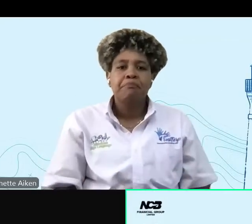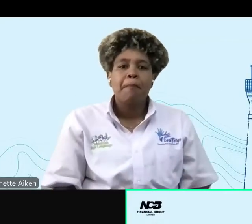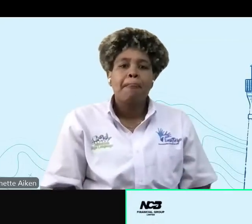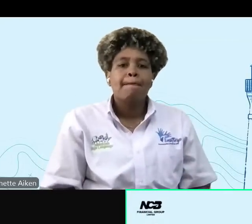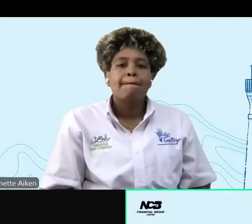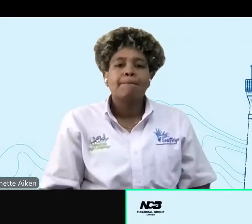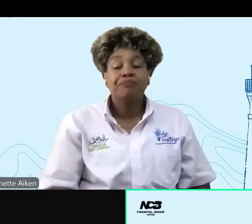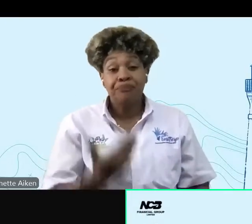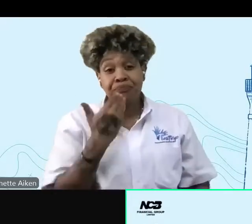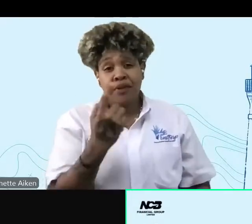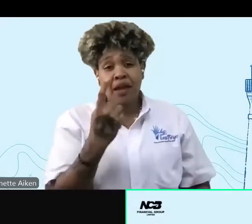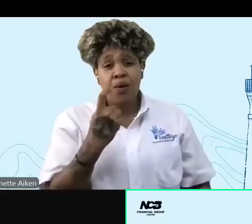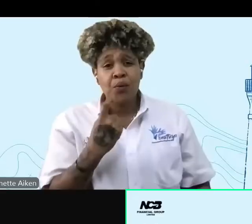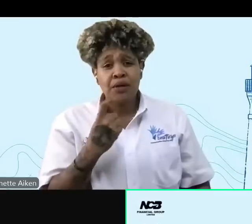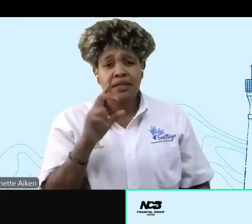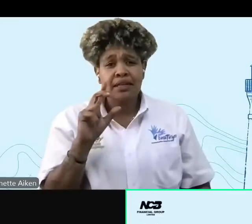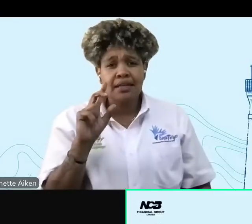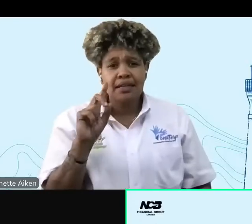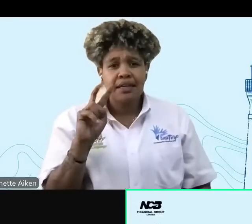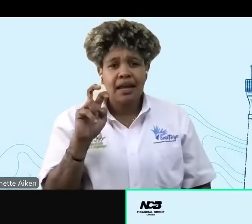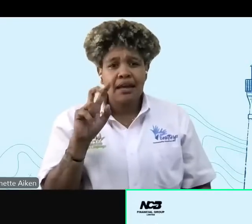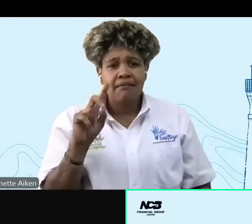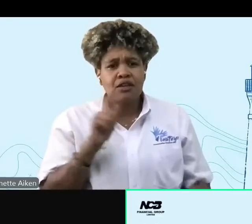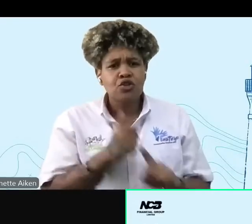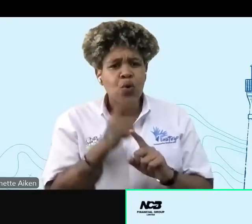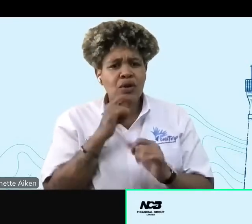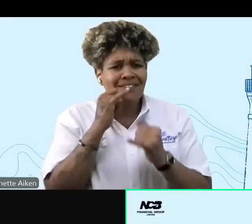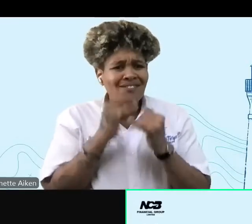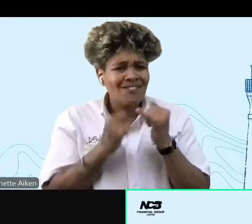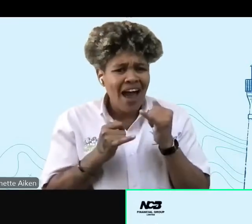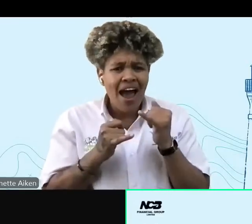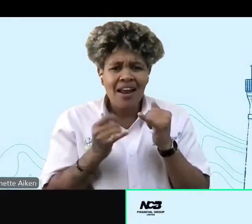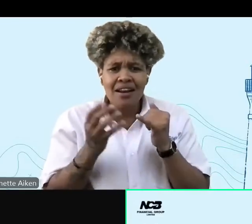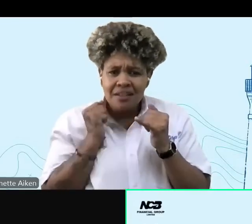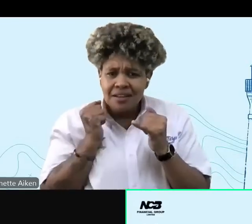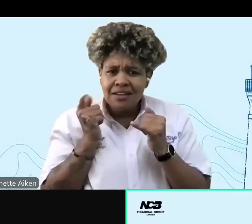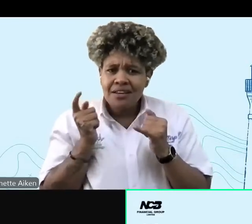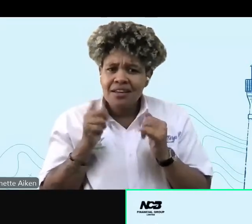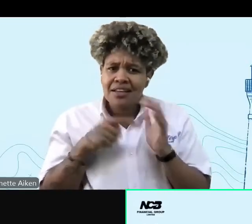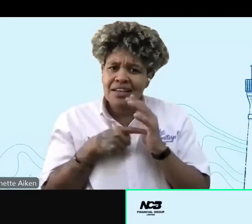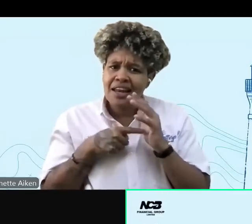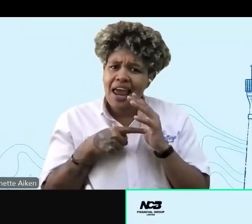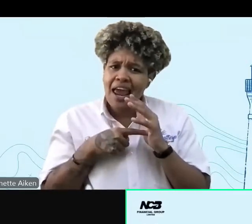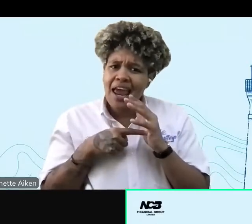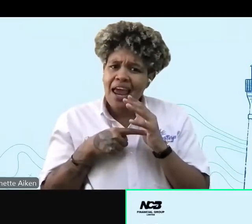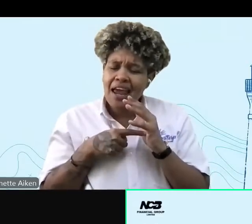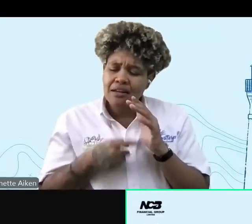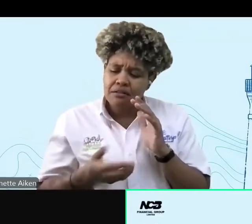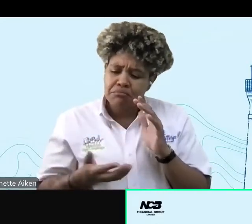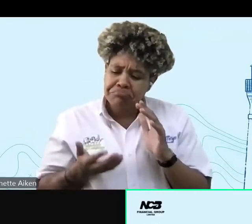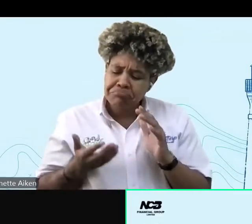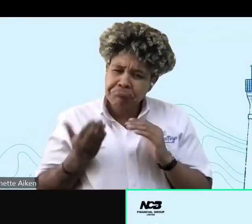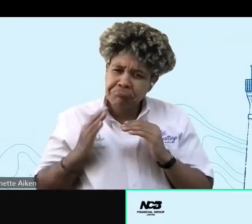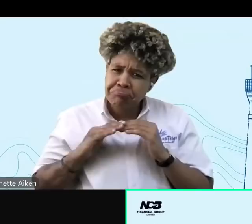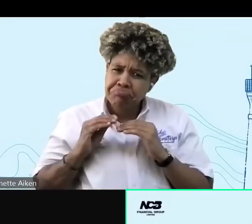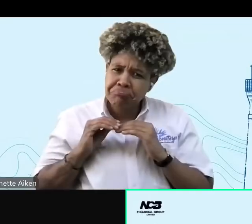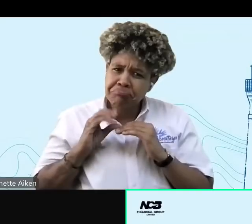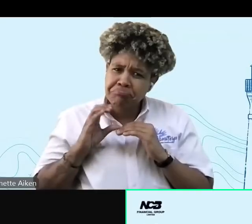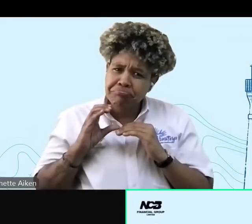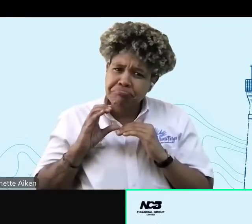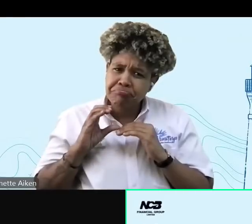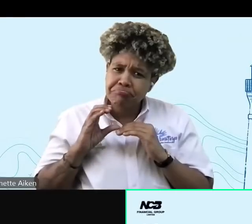Thanks for the question, David. So the final take-up of the debt that matured in